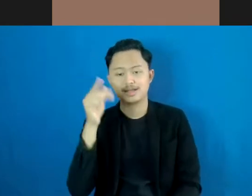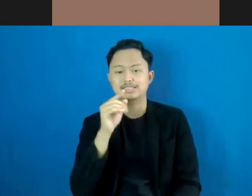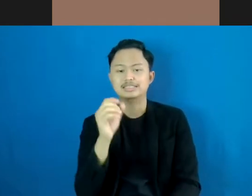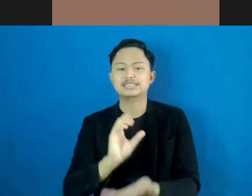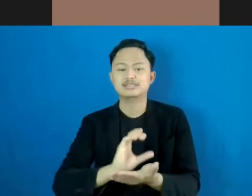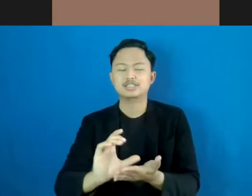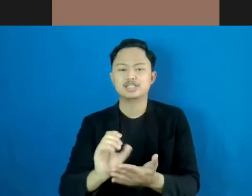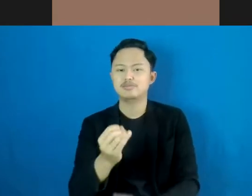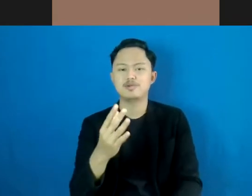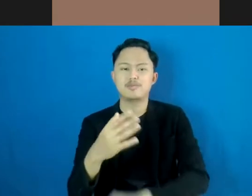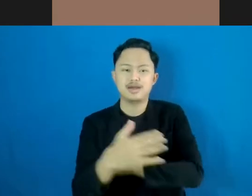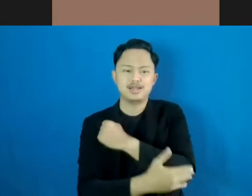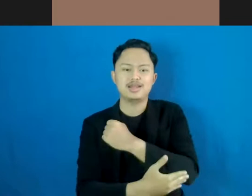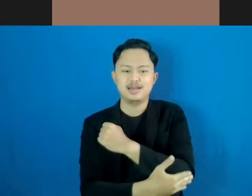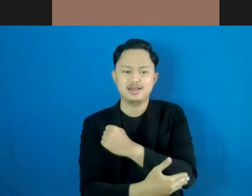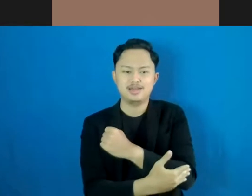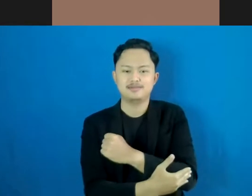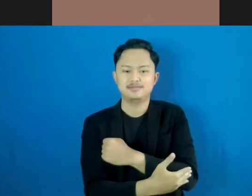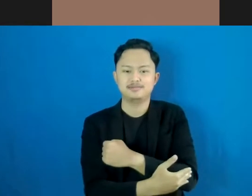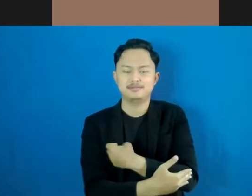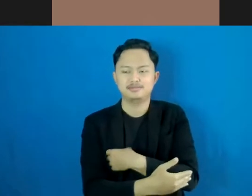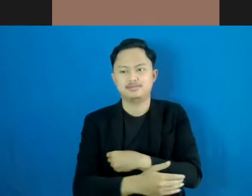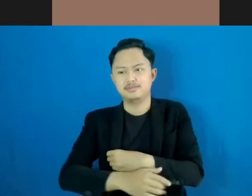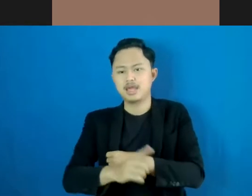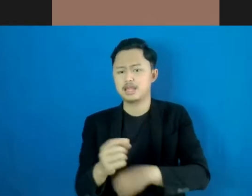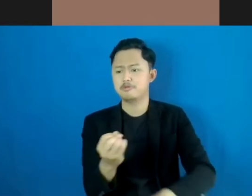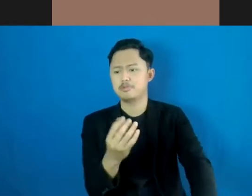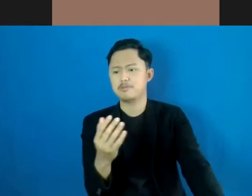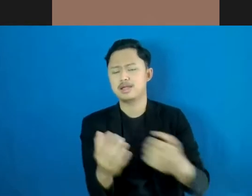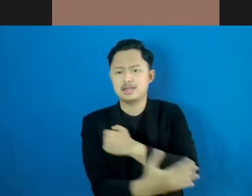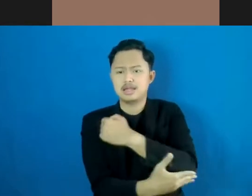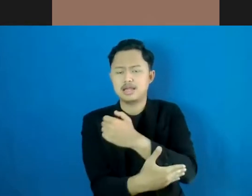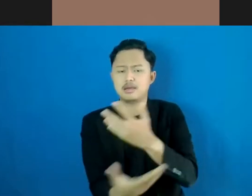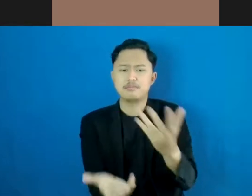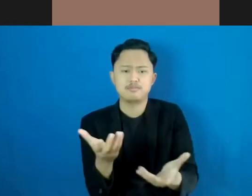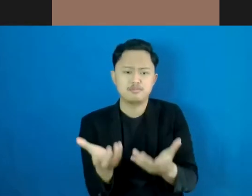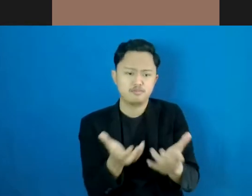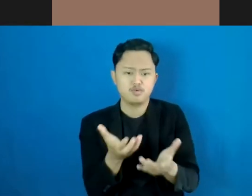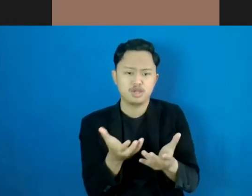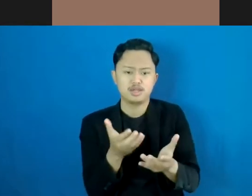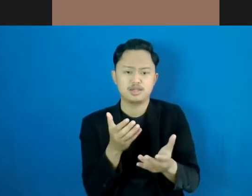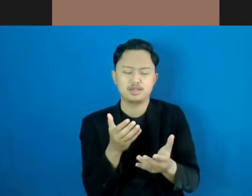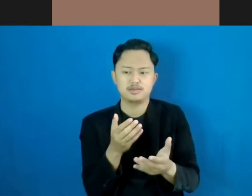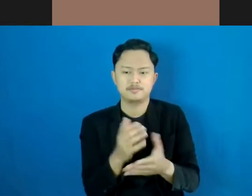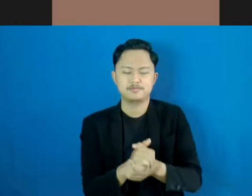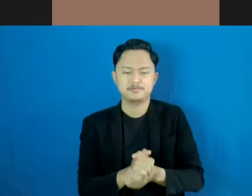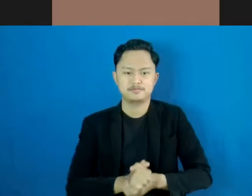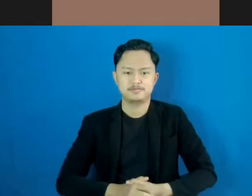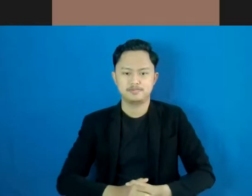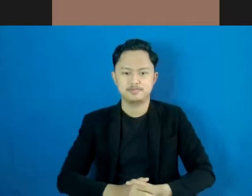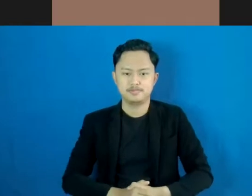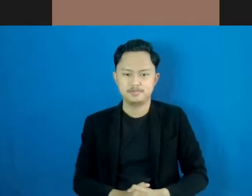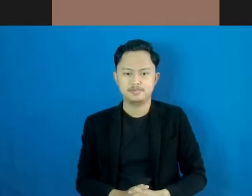from overseas countries. There are companies who are willing to come and invest into the business and gross